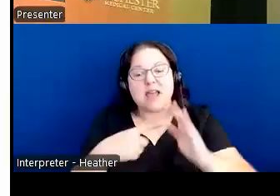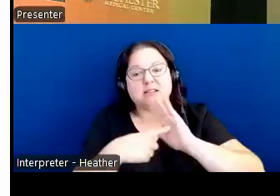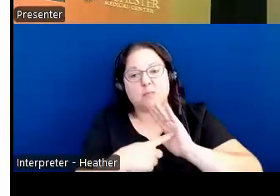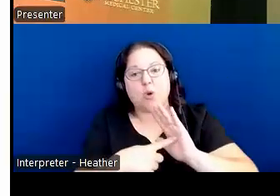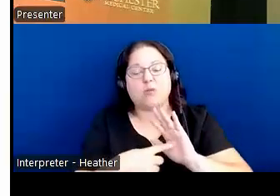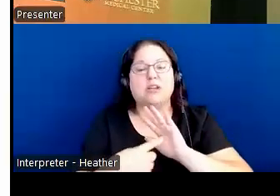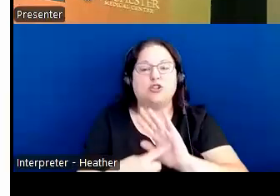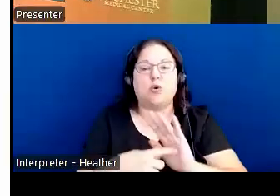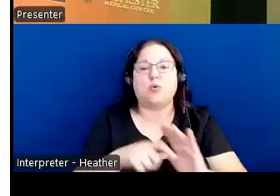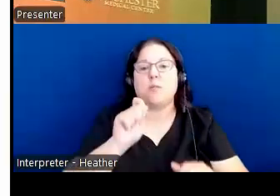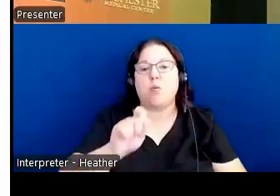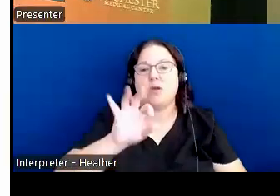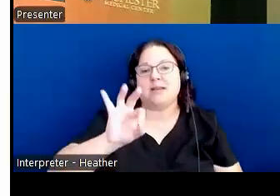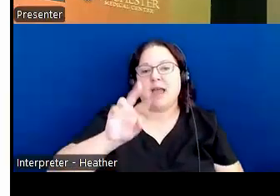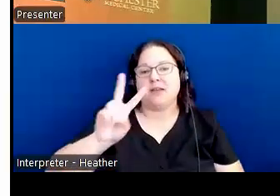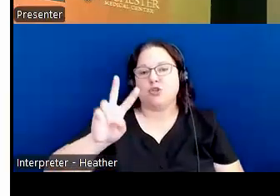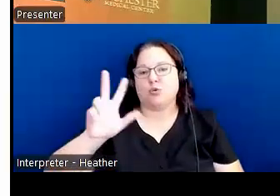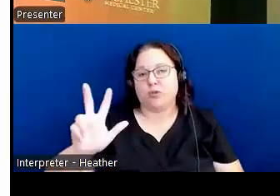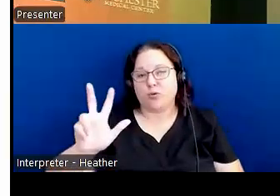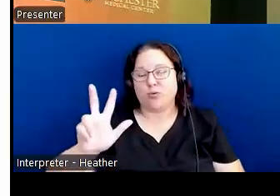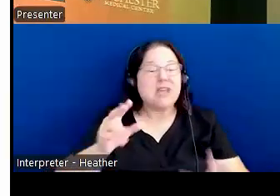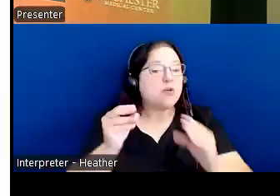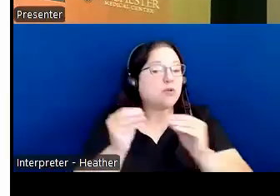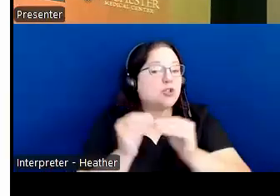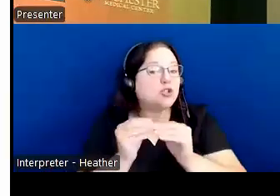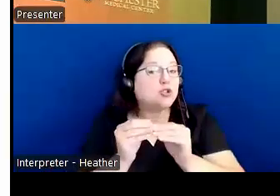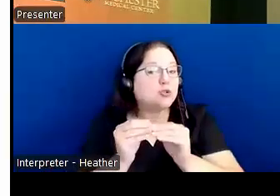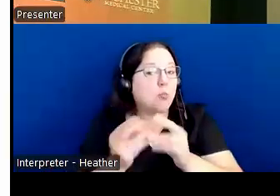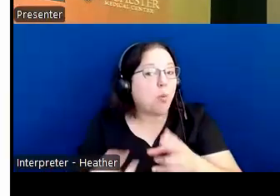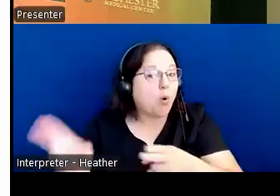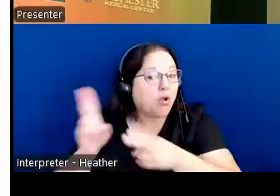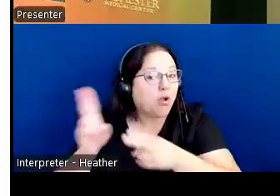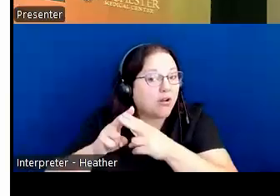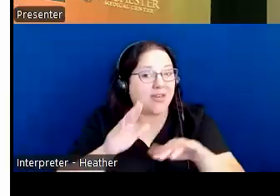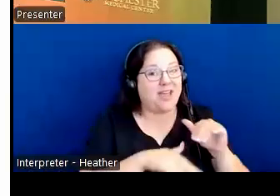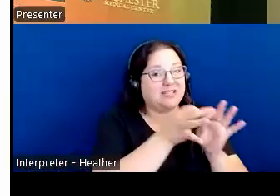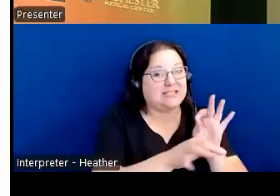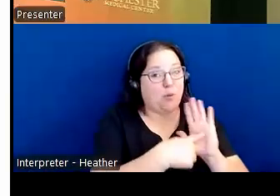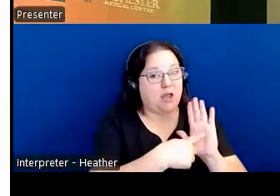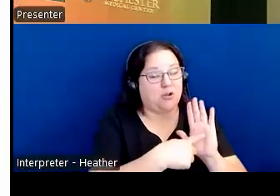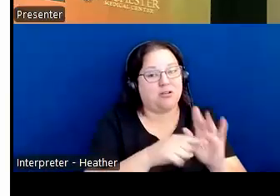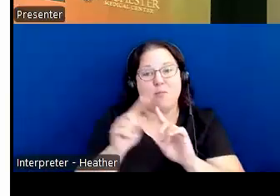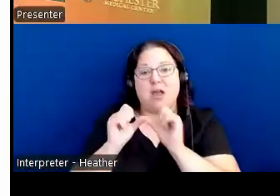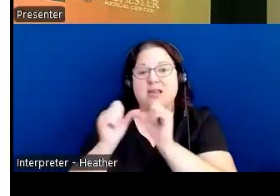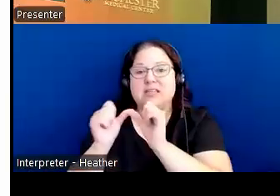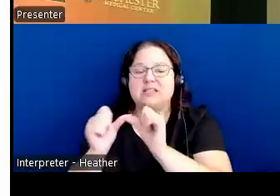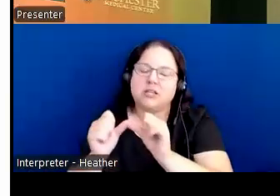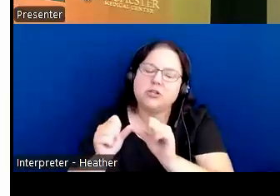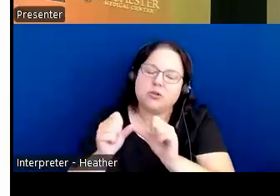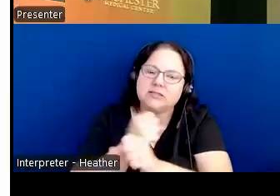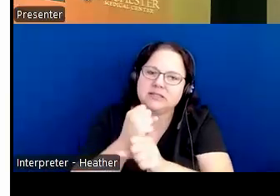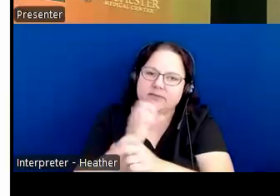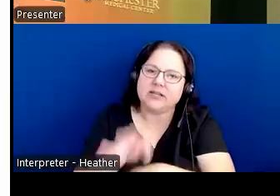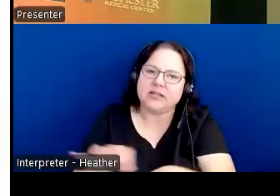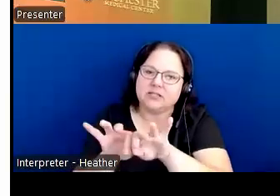of 0.923, which is larger than the more simple model, but continues to be statistically significant and is in